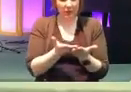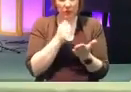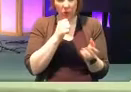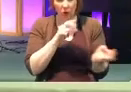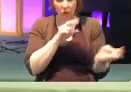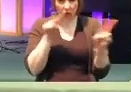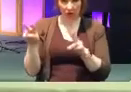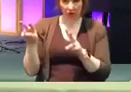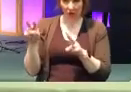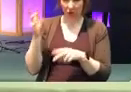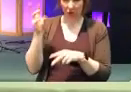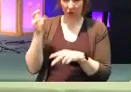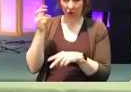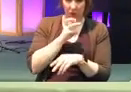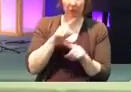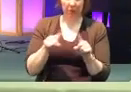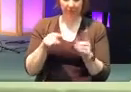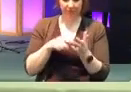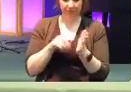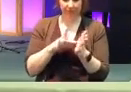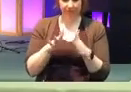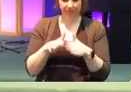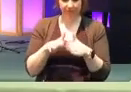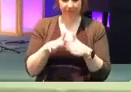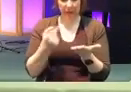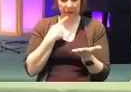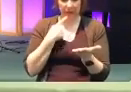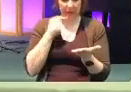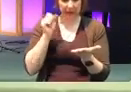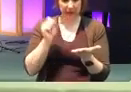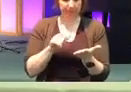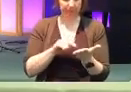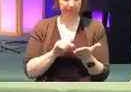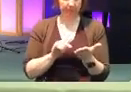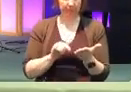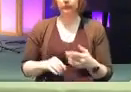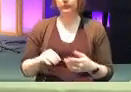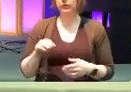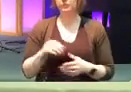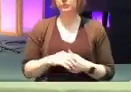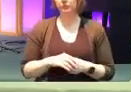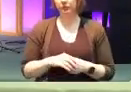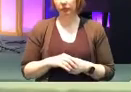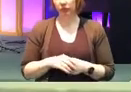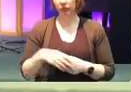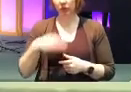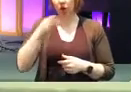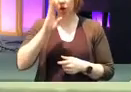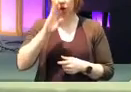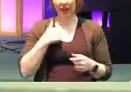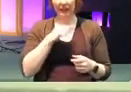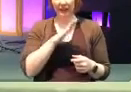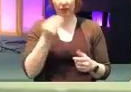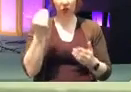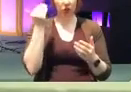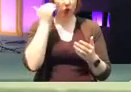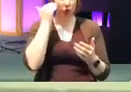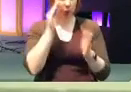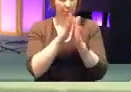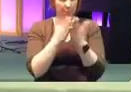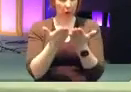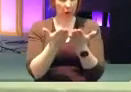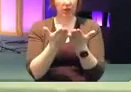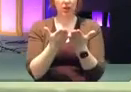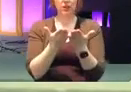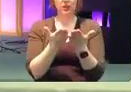them as weird. They're actually biblical. Robert Morris, in his book, The God I Never Knew, he makes an interesting